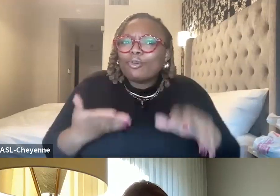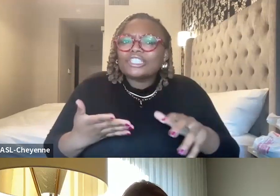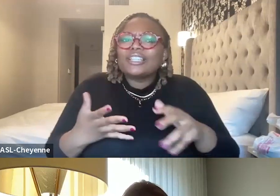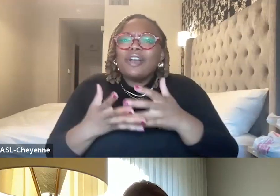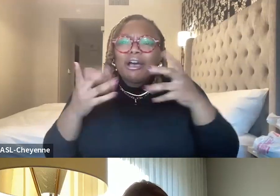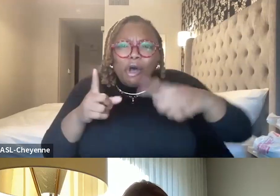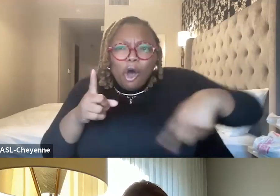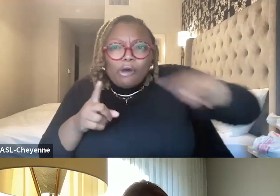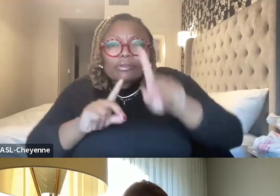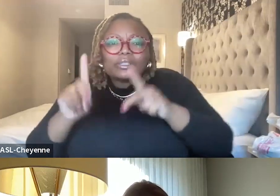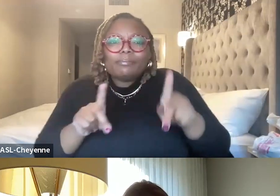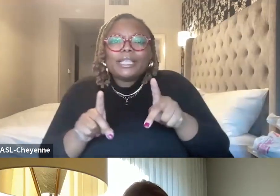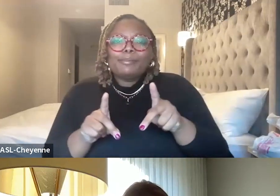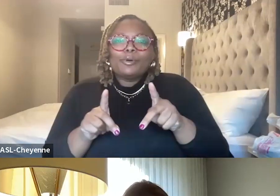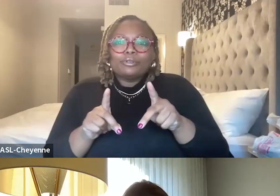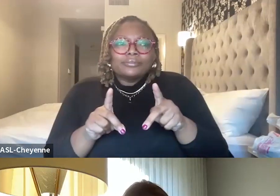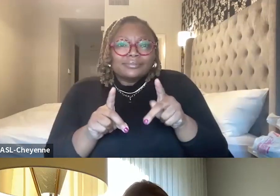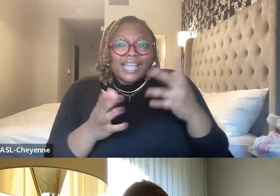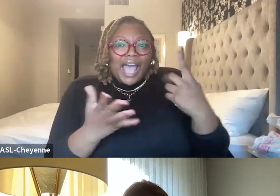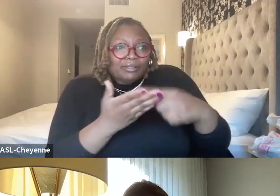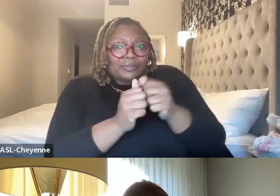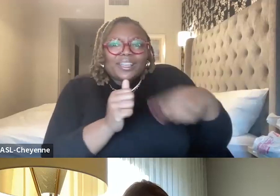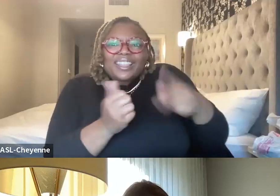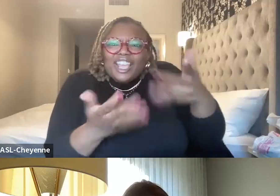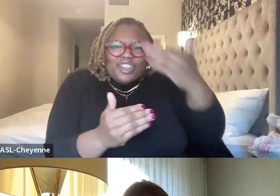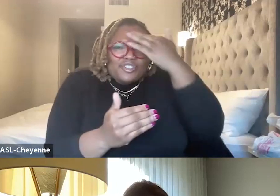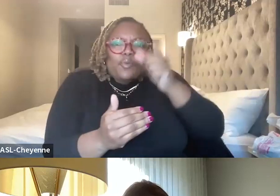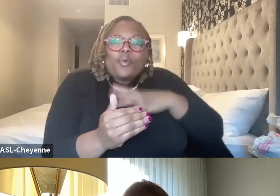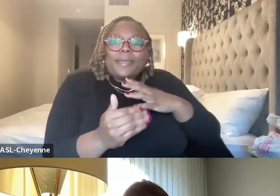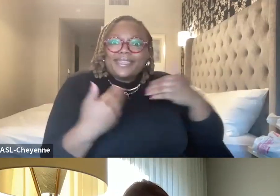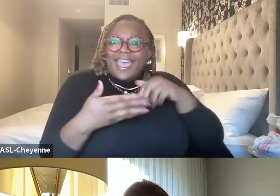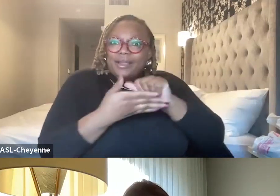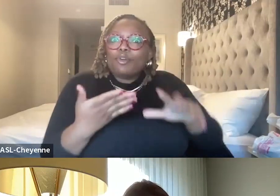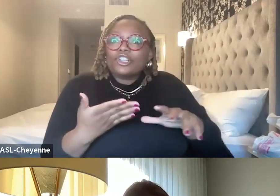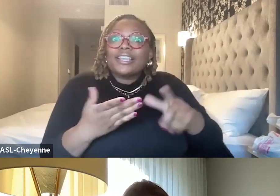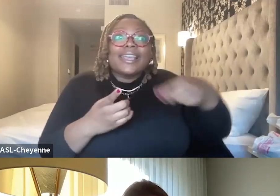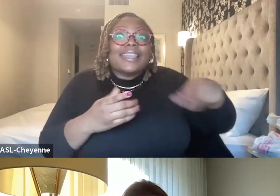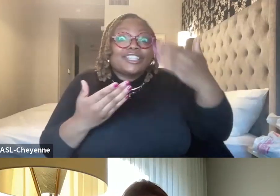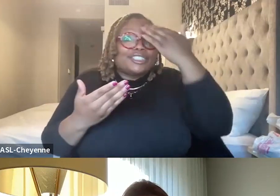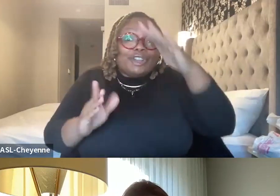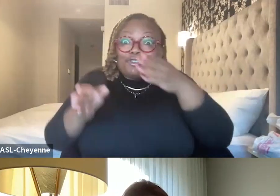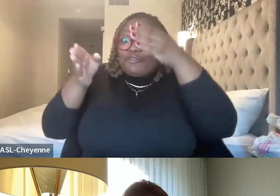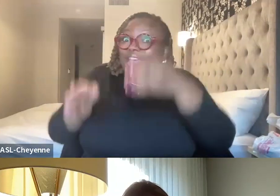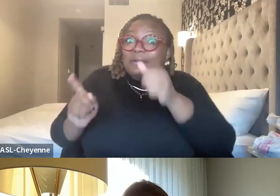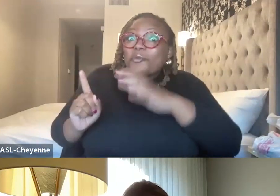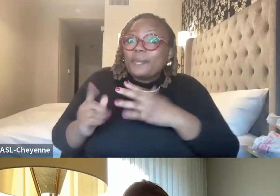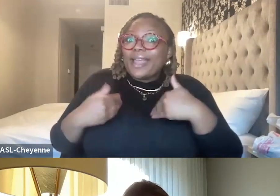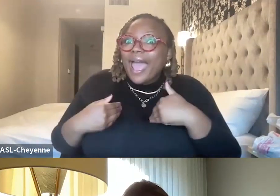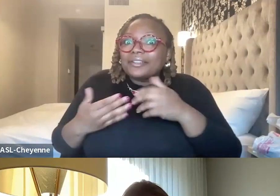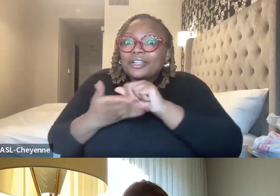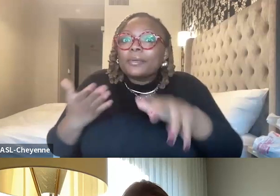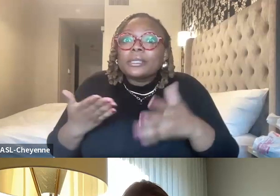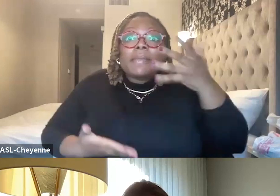those people that I was talking, they know a lot of women that made abortion. They just don't know they made an abortion. Maybe are their moms,